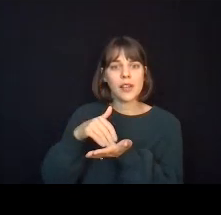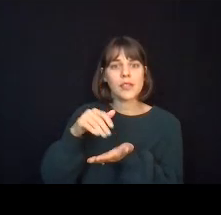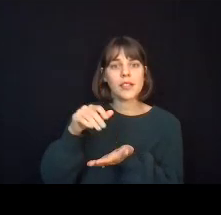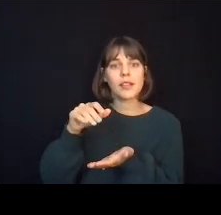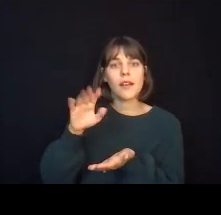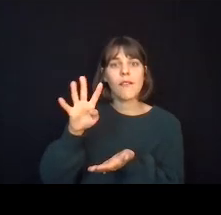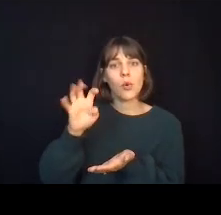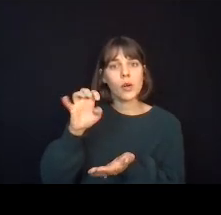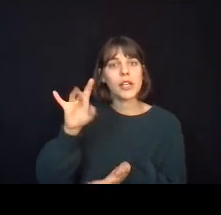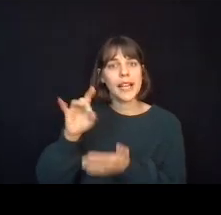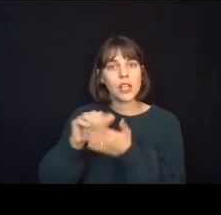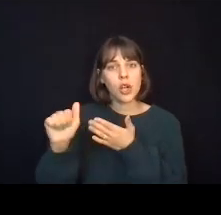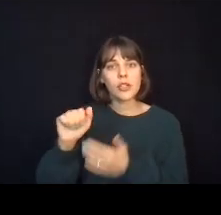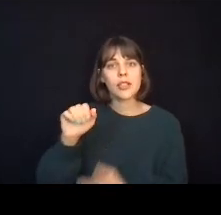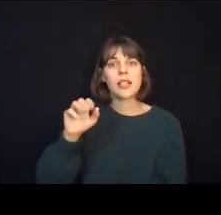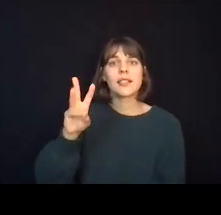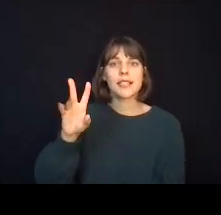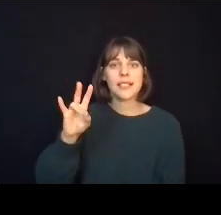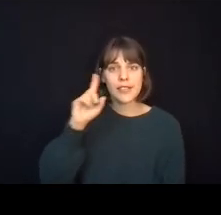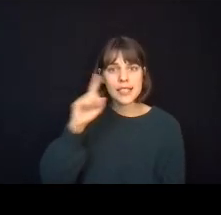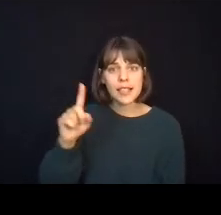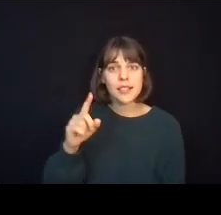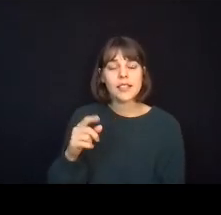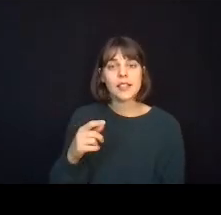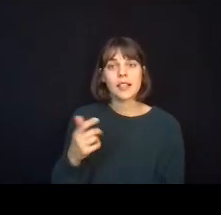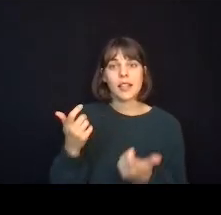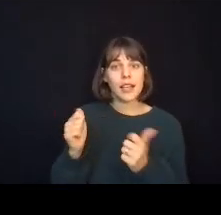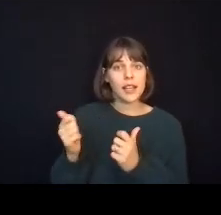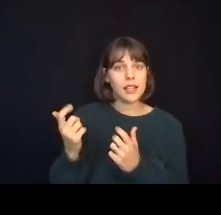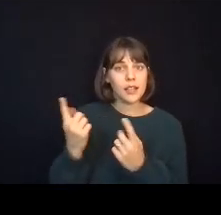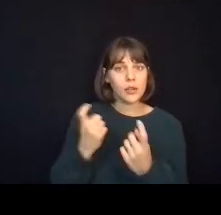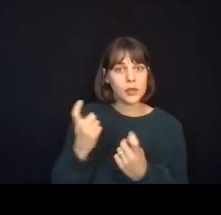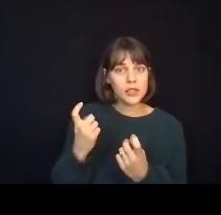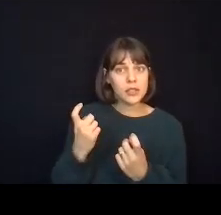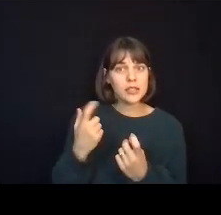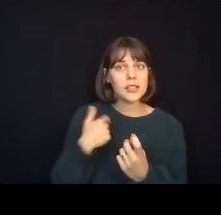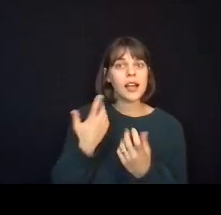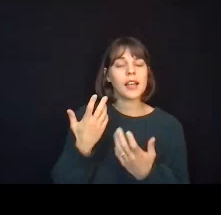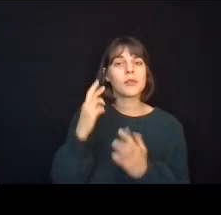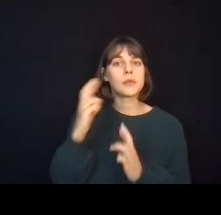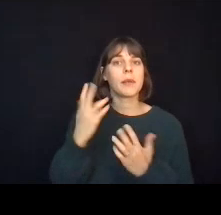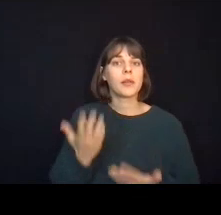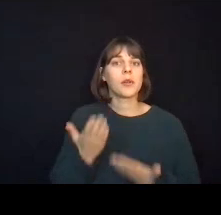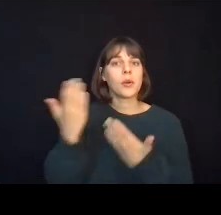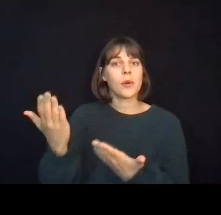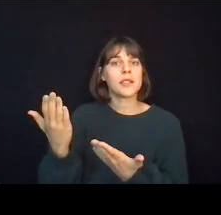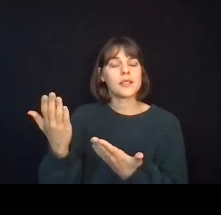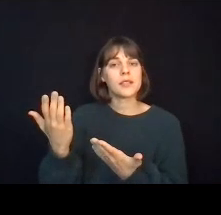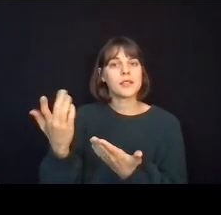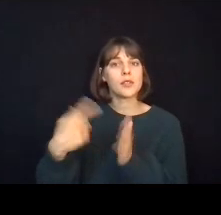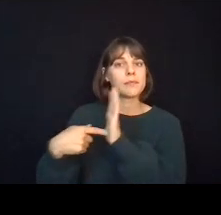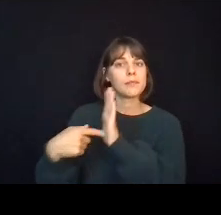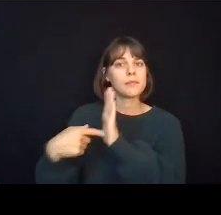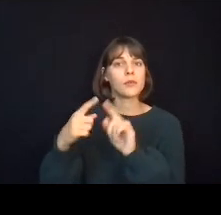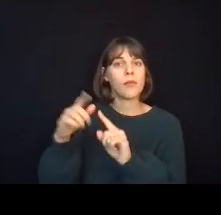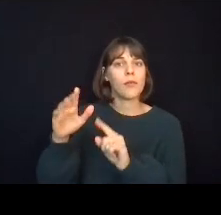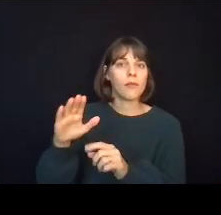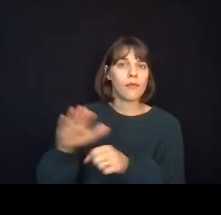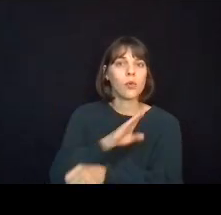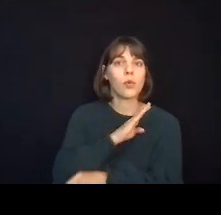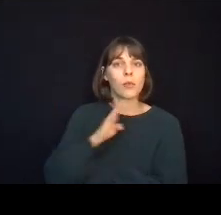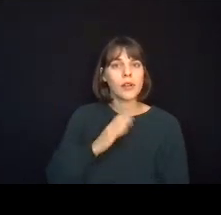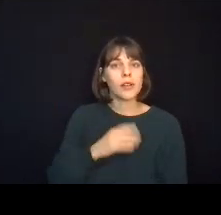$20,929,408.67. So subject to any questions from the committee or board, I respectfully request this be presented to the full board. Thank you. Any